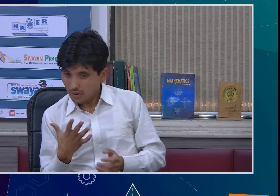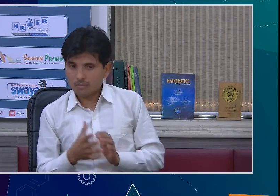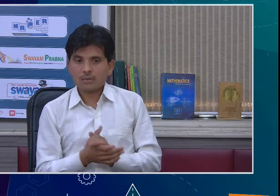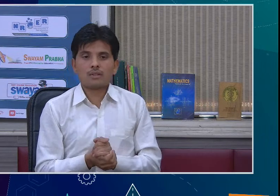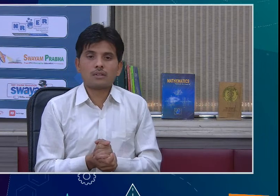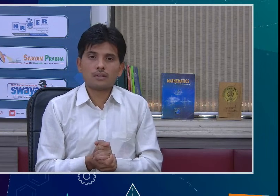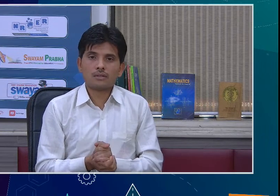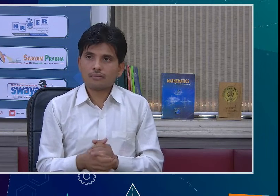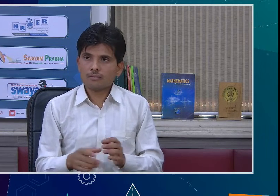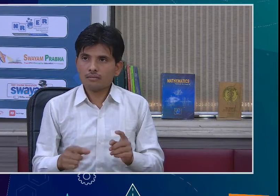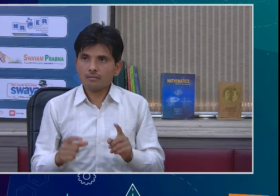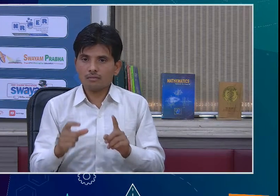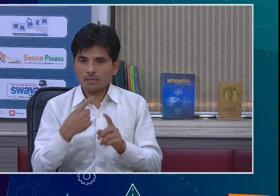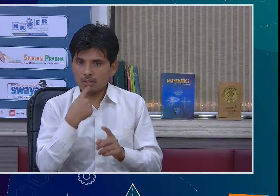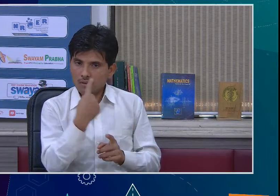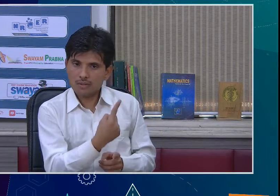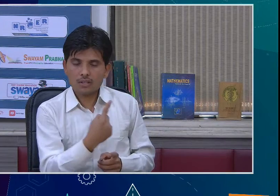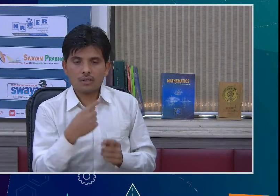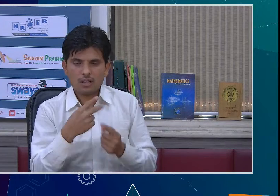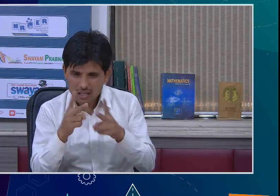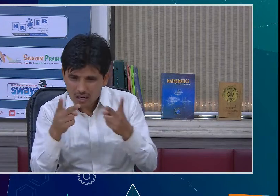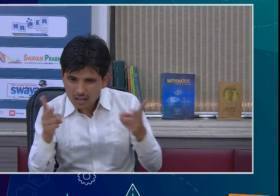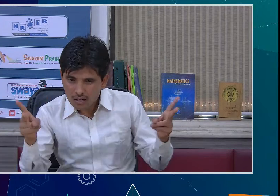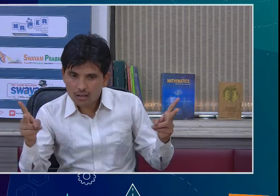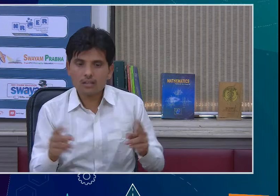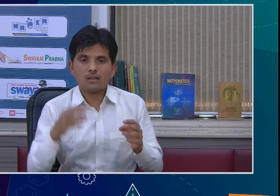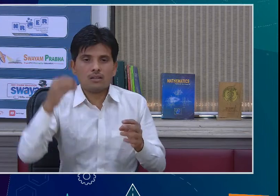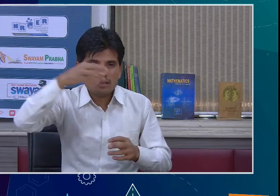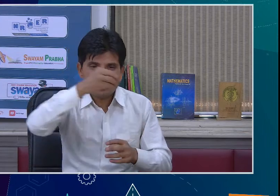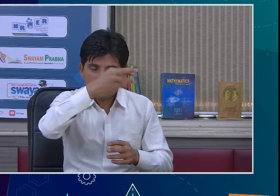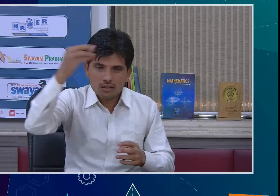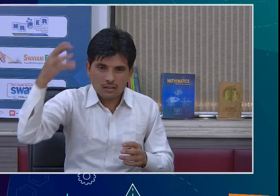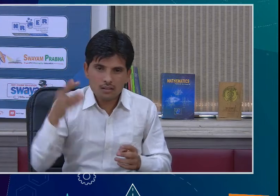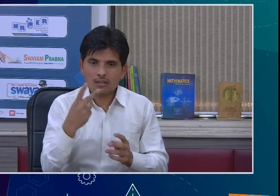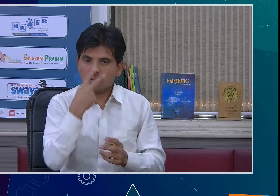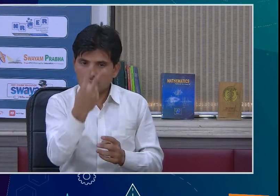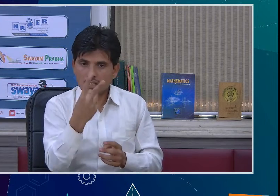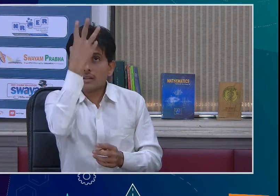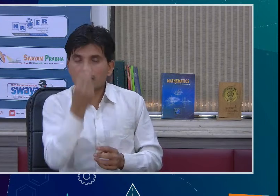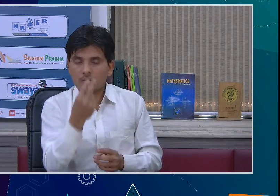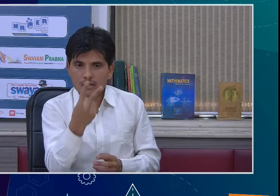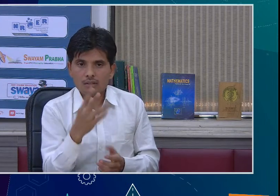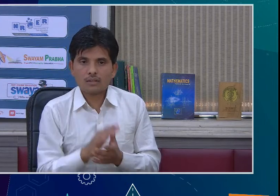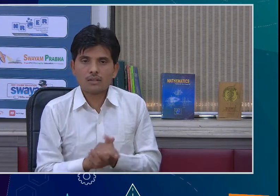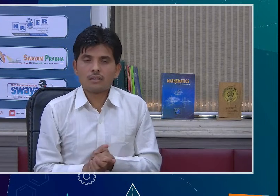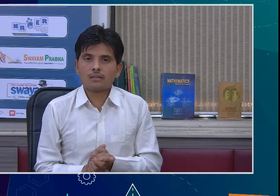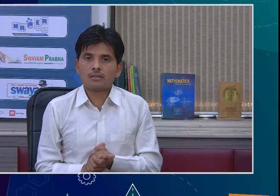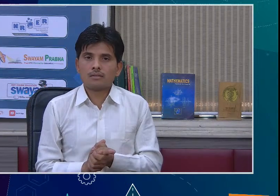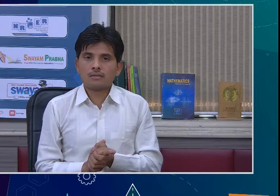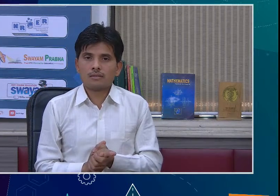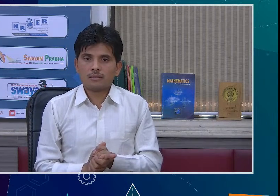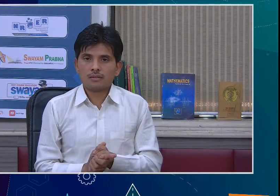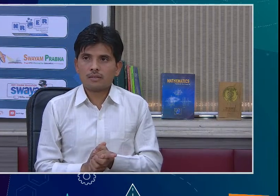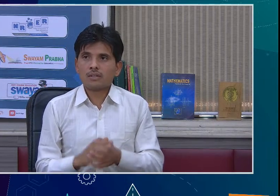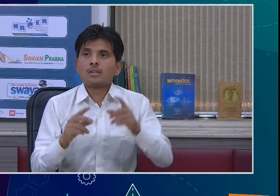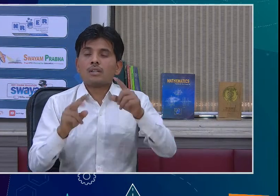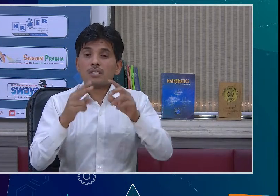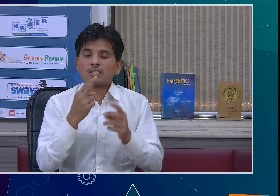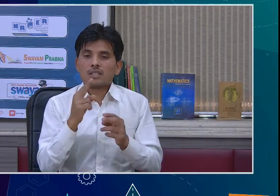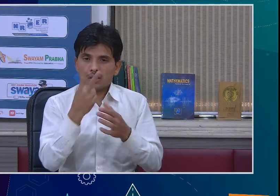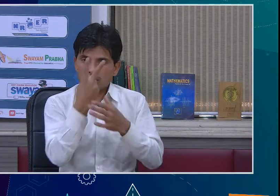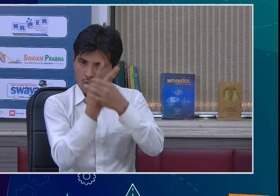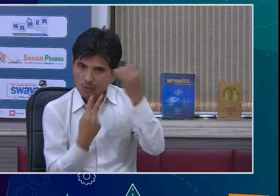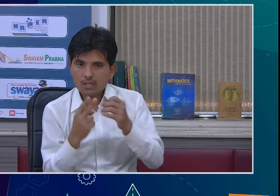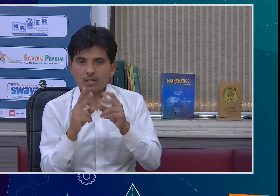gases are burning, so they are hot, they give out light, and because of which they tend to twinkle at night,